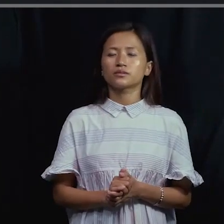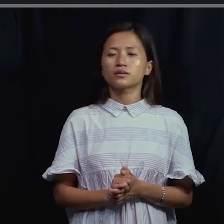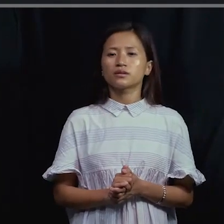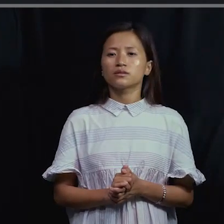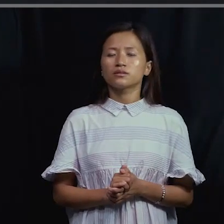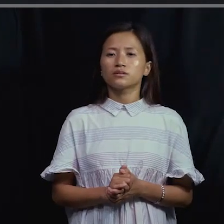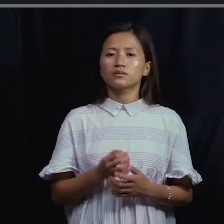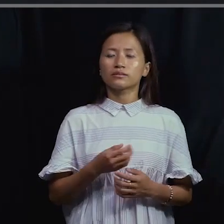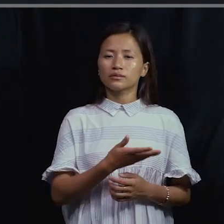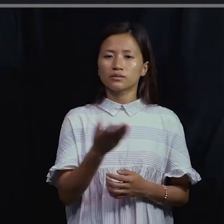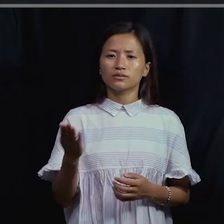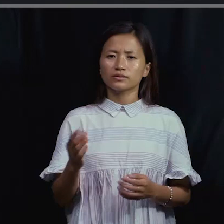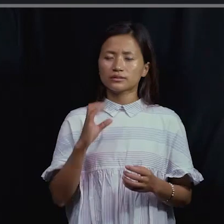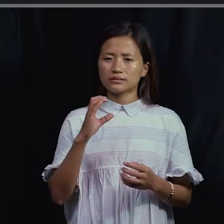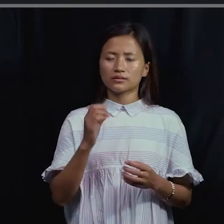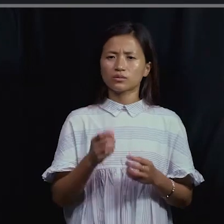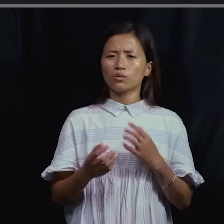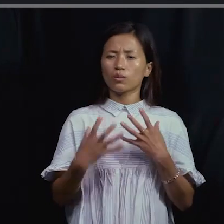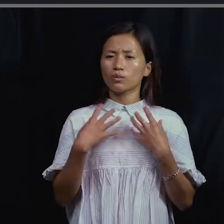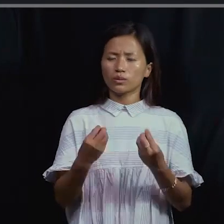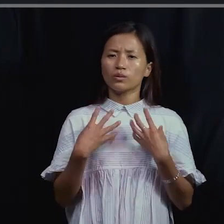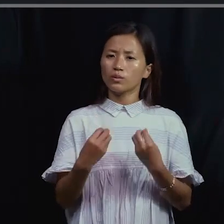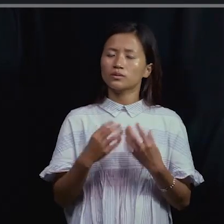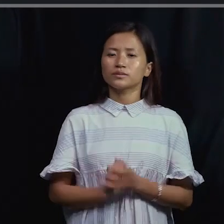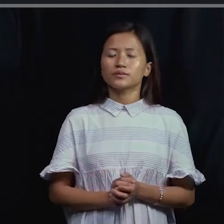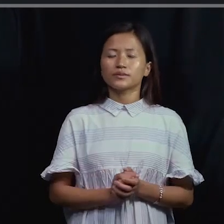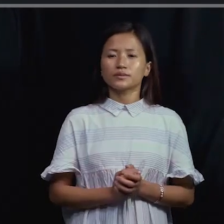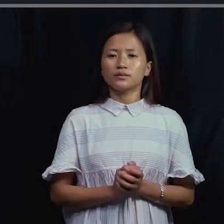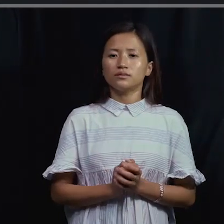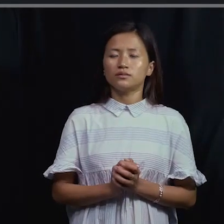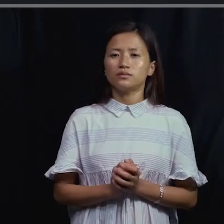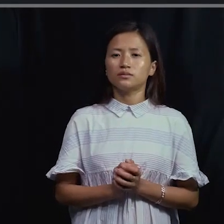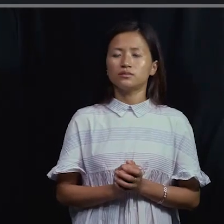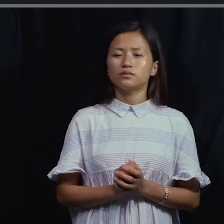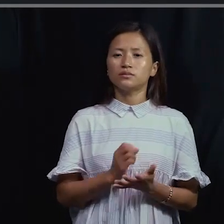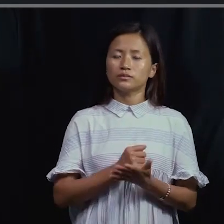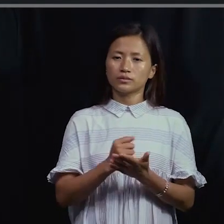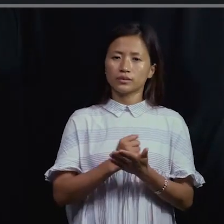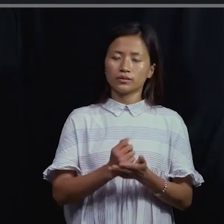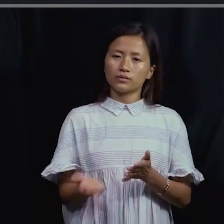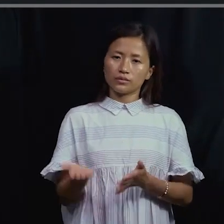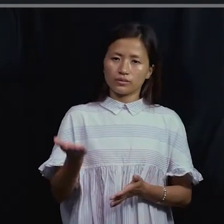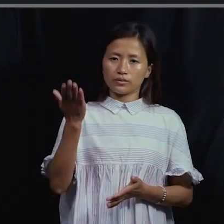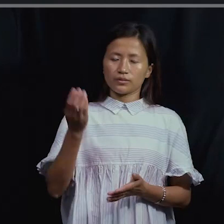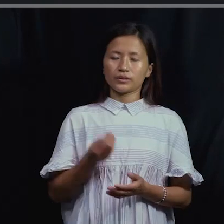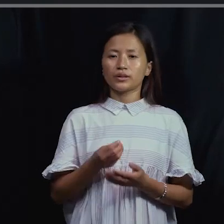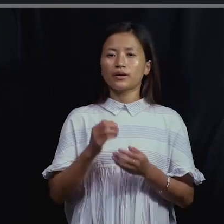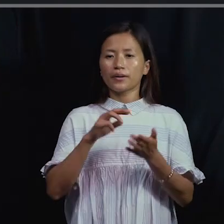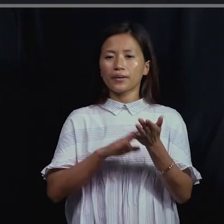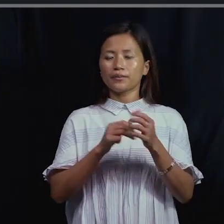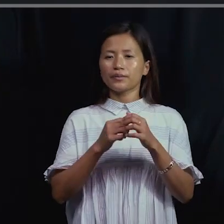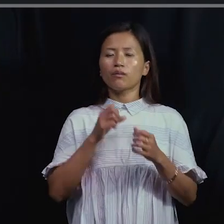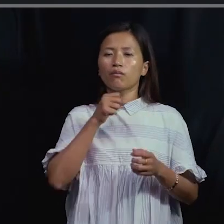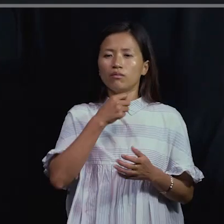enthusiastic. They're also very curious. See, the adolescent, he is trying to grow into a mature individual, isn't